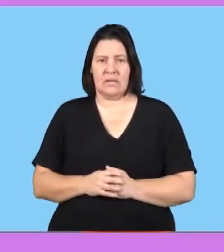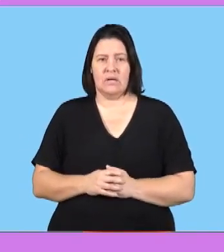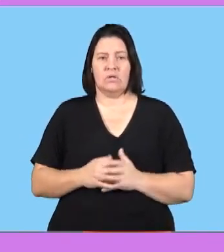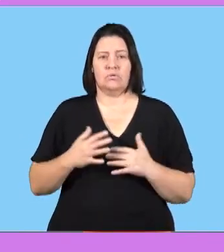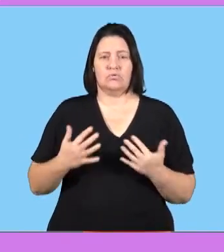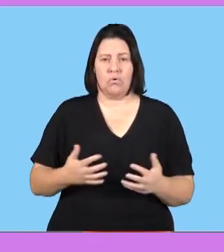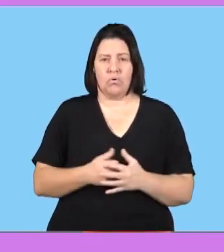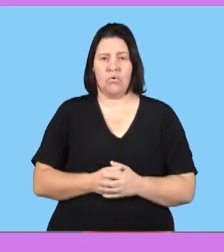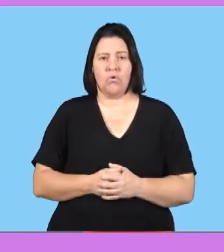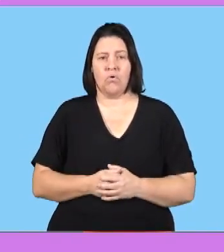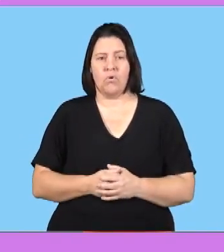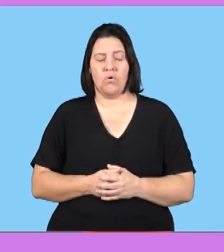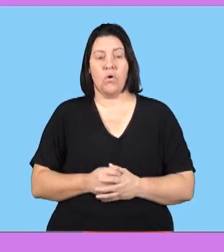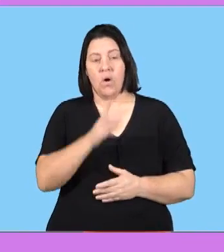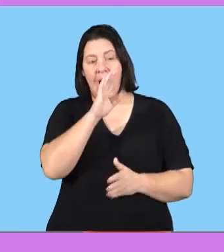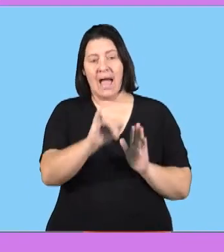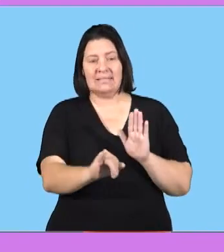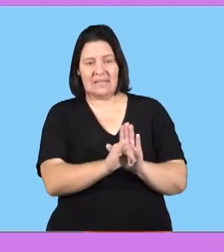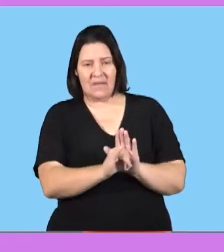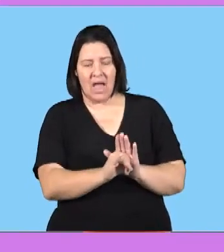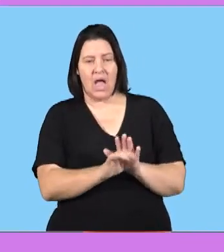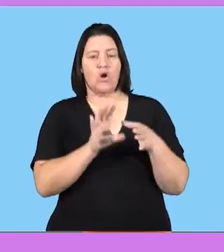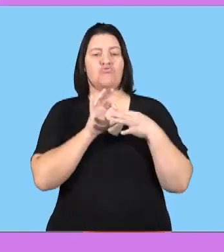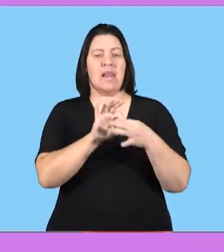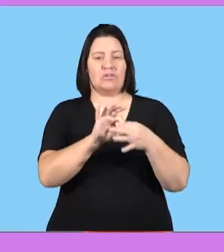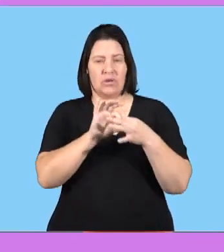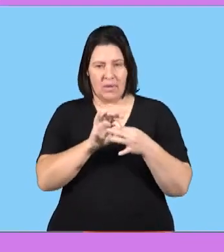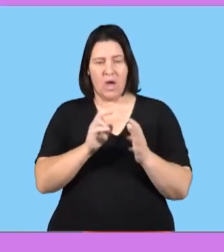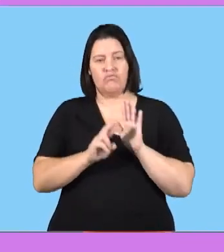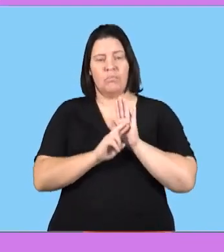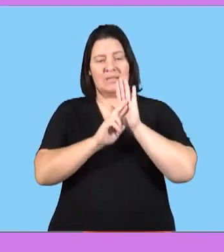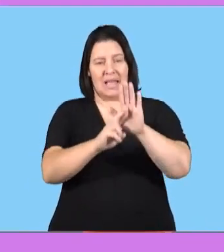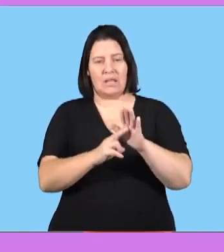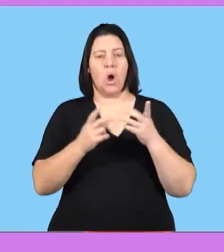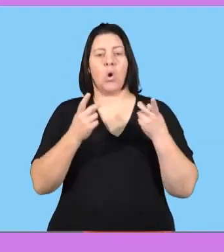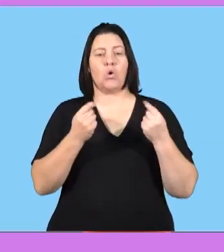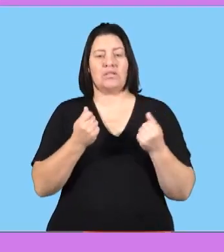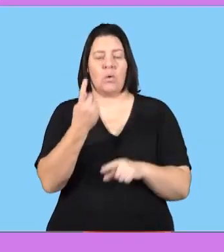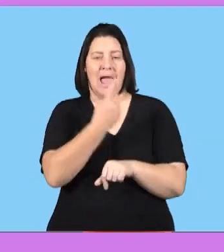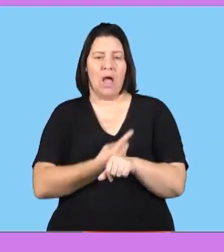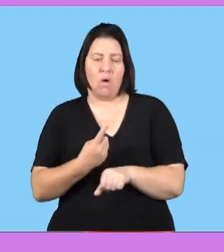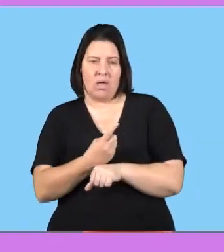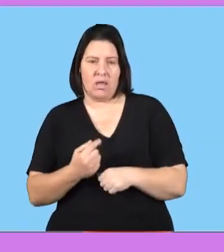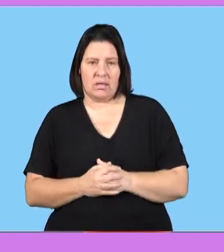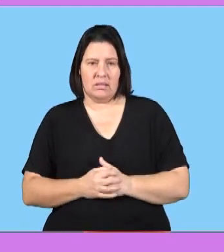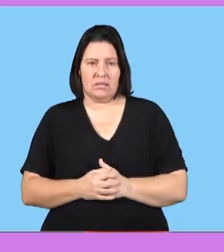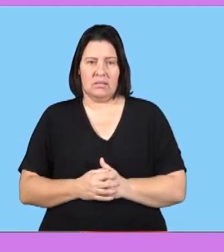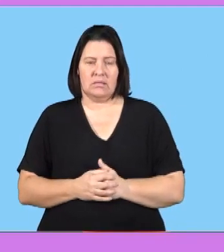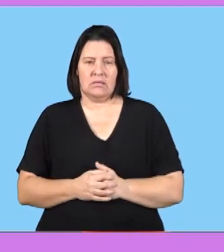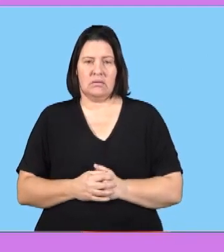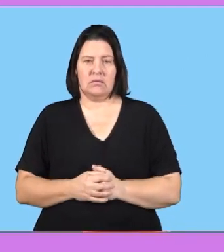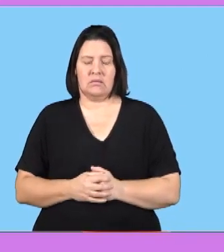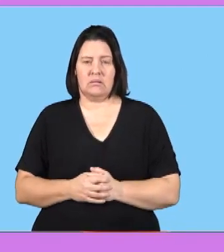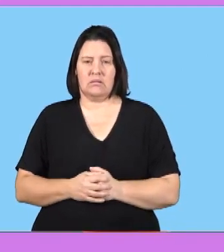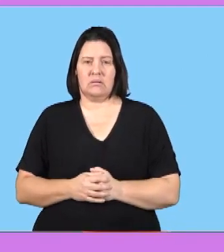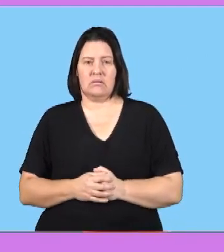The second question. Identify the type of relationship represented by the cost per hour. So